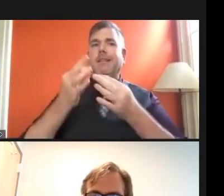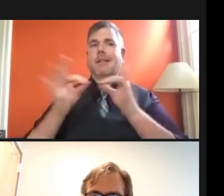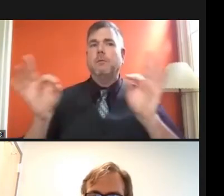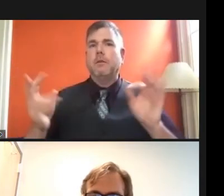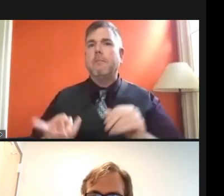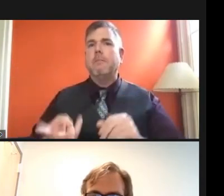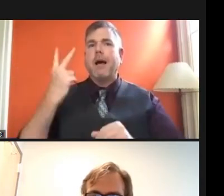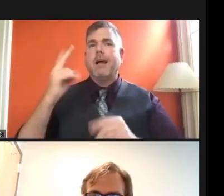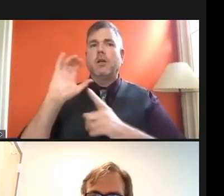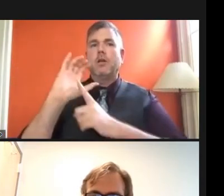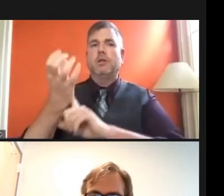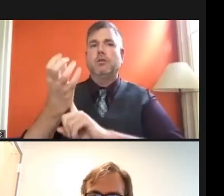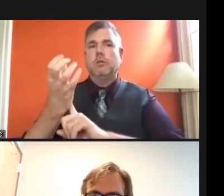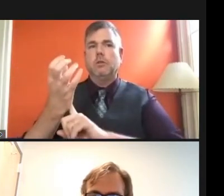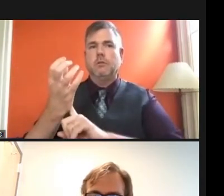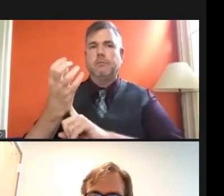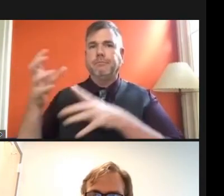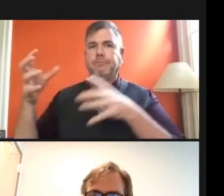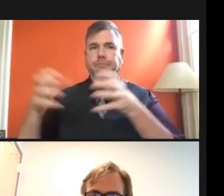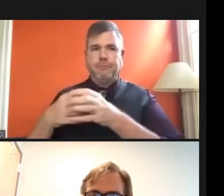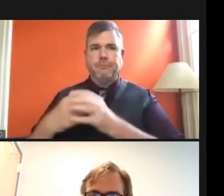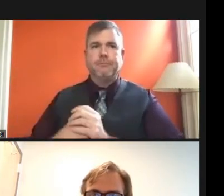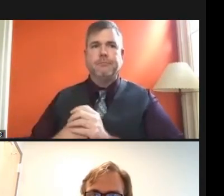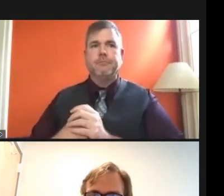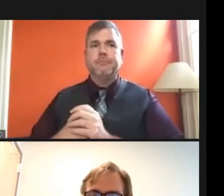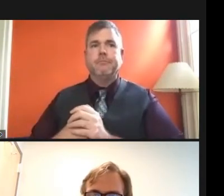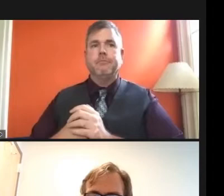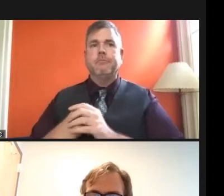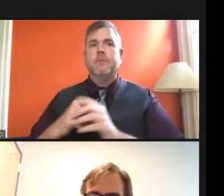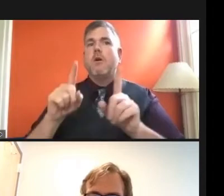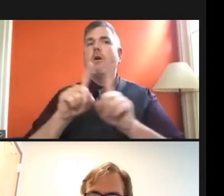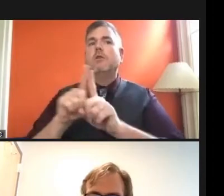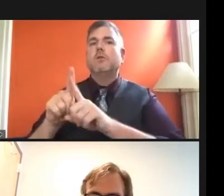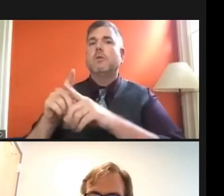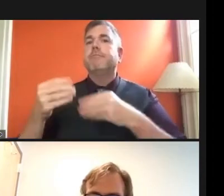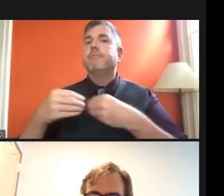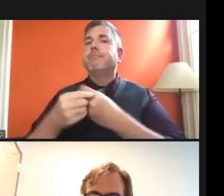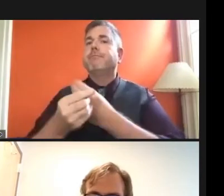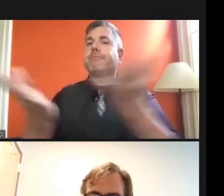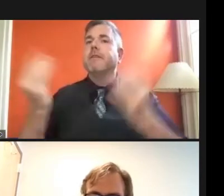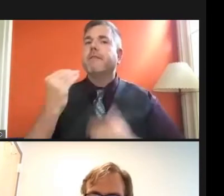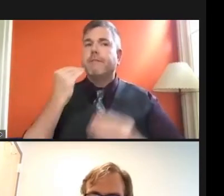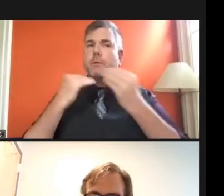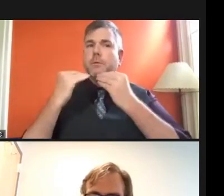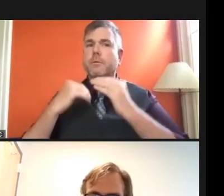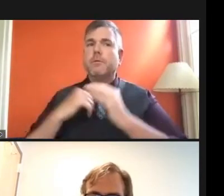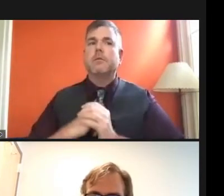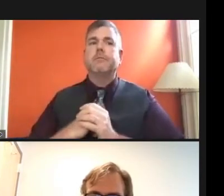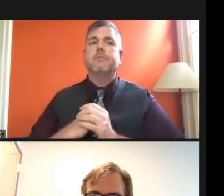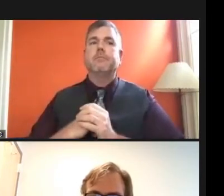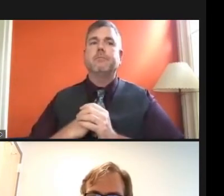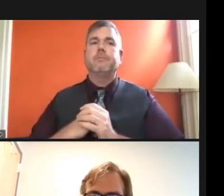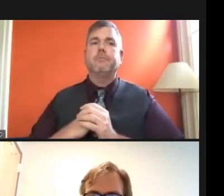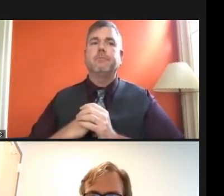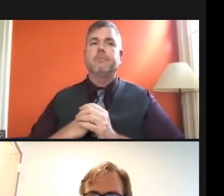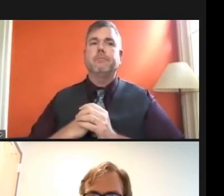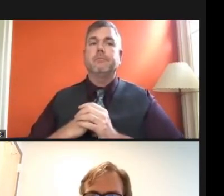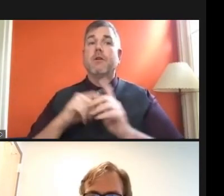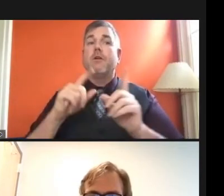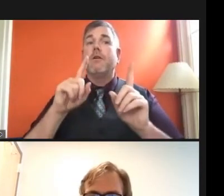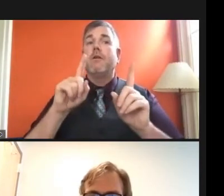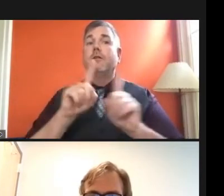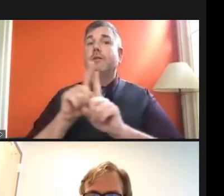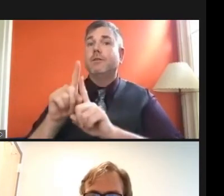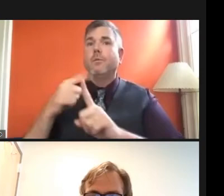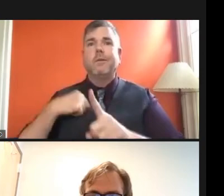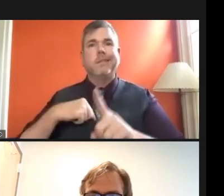doubling down on testing. We've got testing almost every day of the week in the community. And this morning I heard that we had the